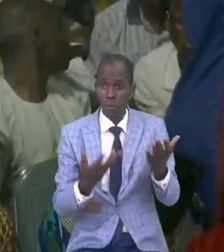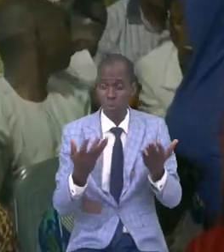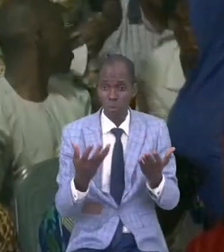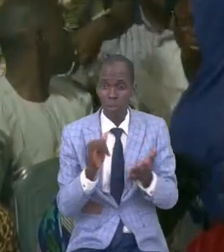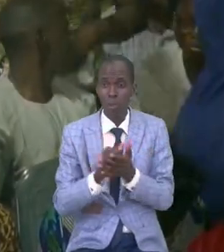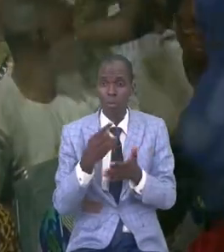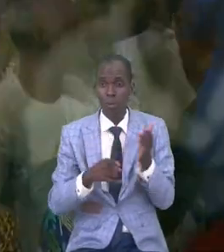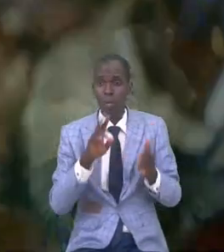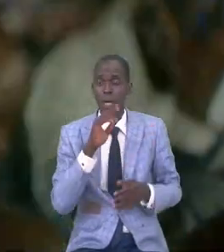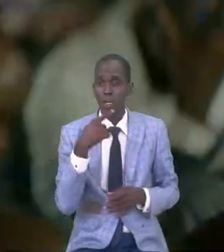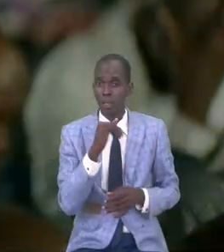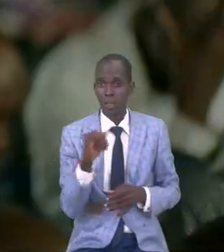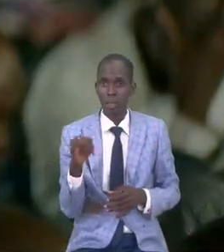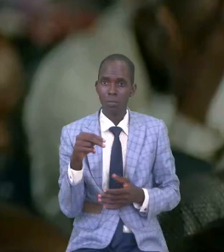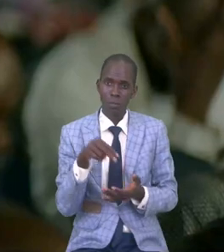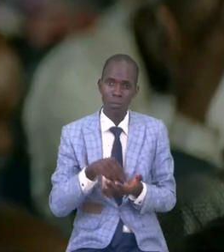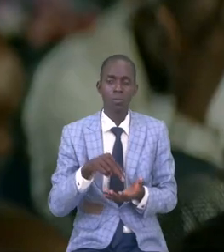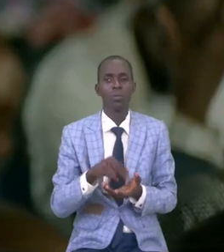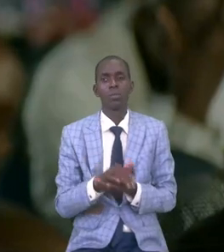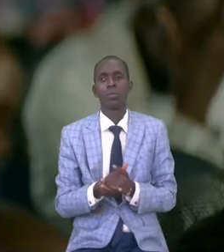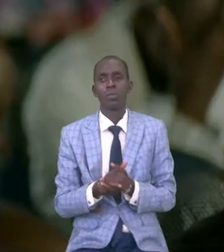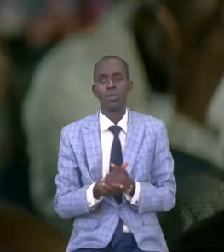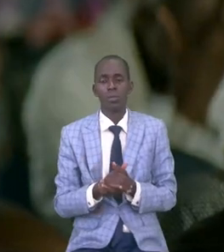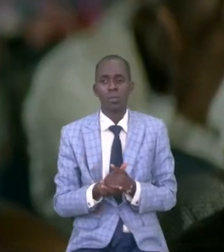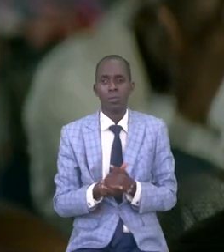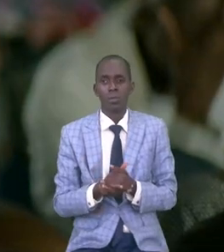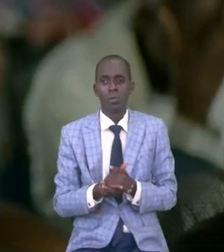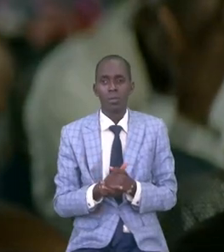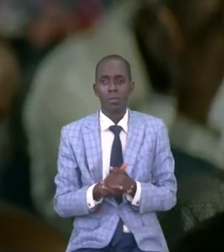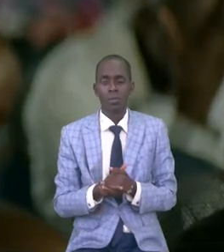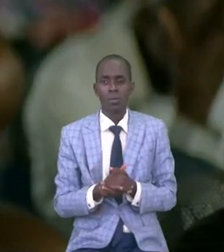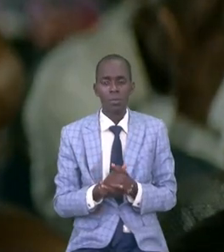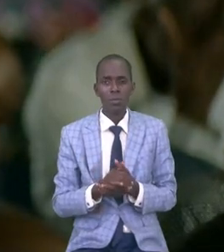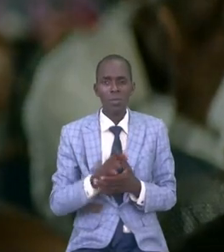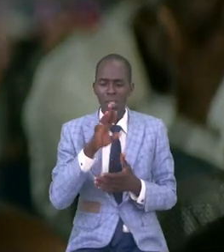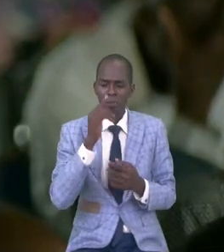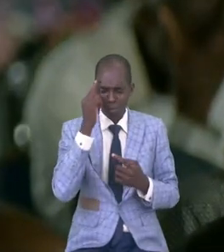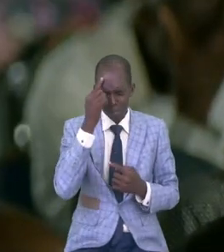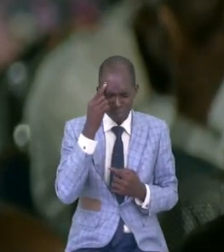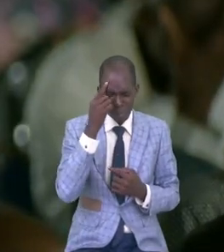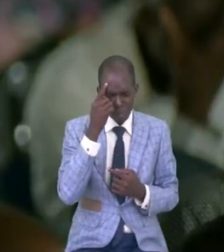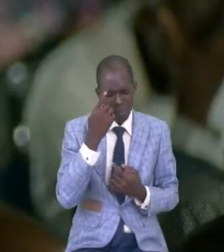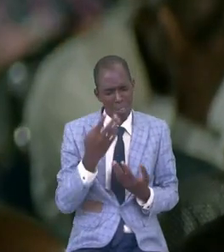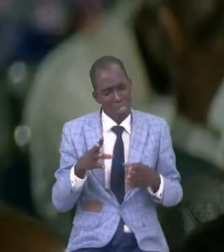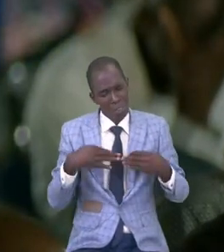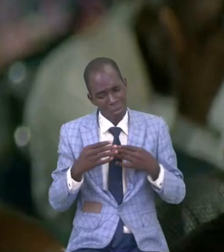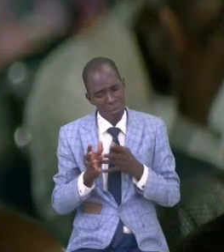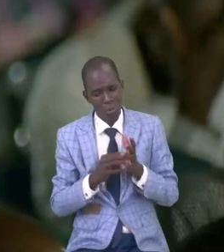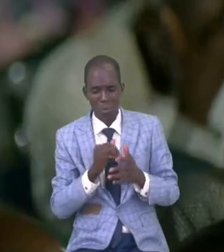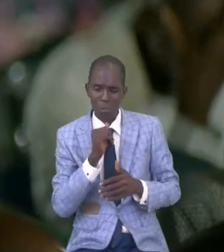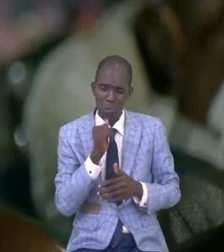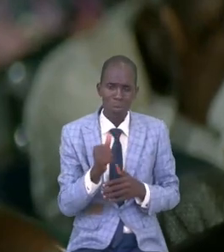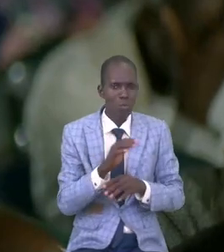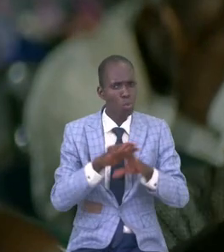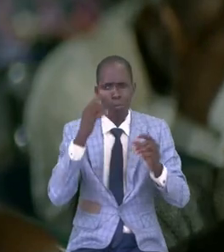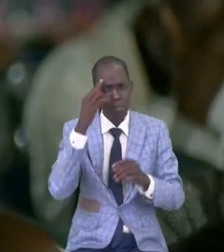God bless you there. Are you still there? Where are you? Are you thinking it over? What are you thinking over? He wants to save you.